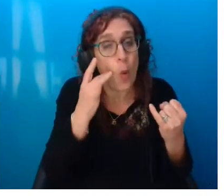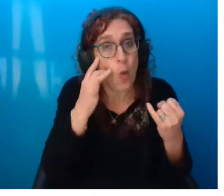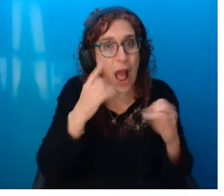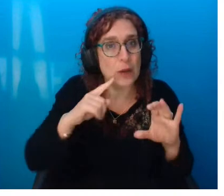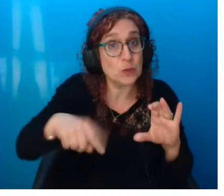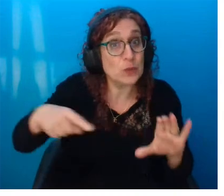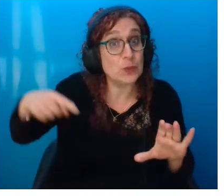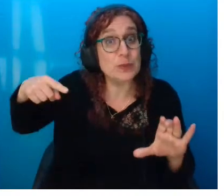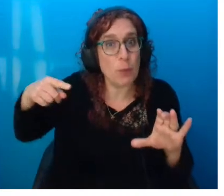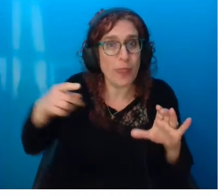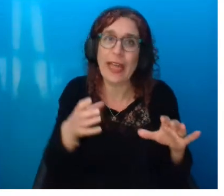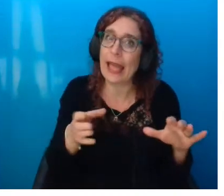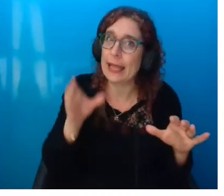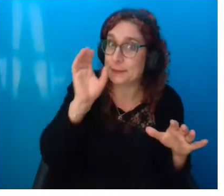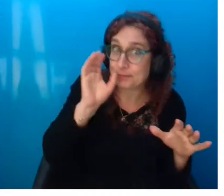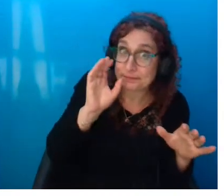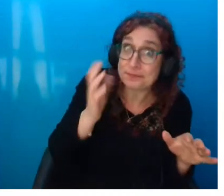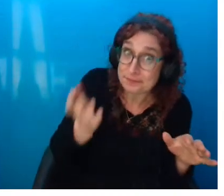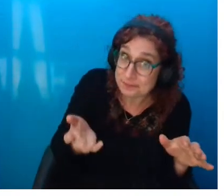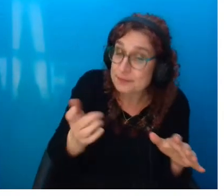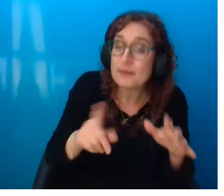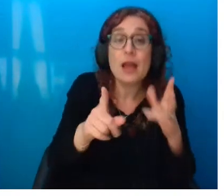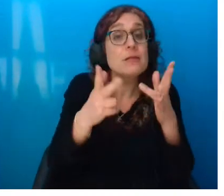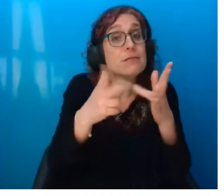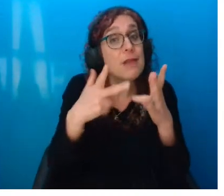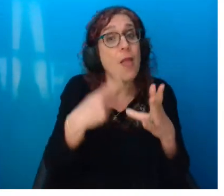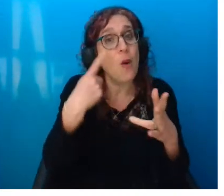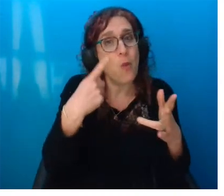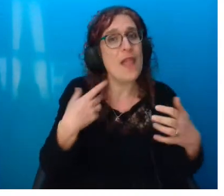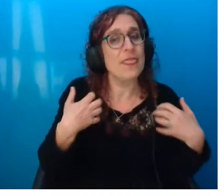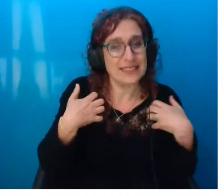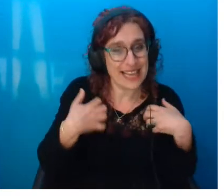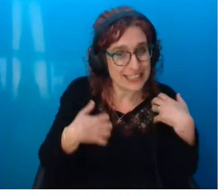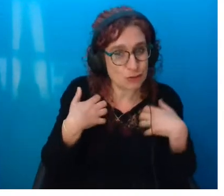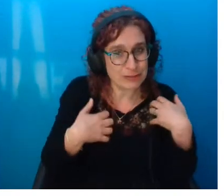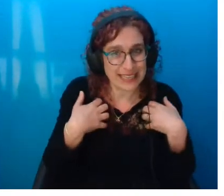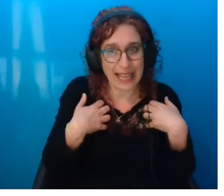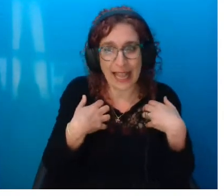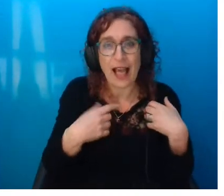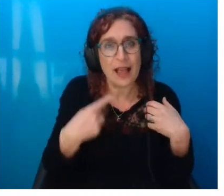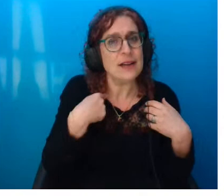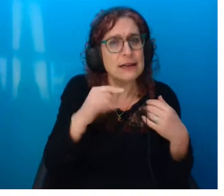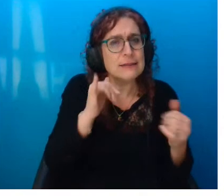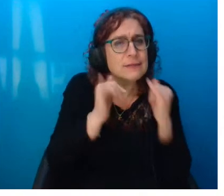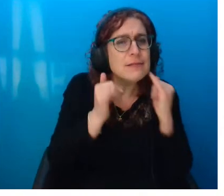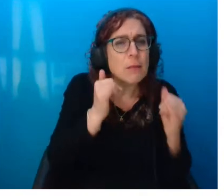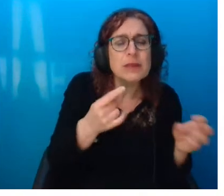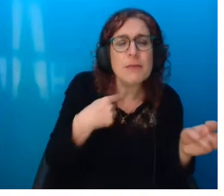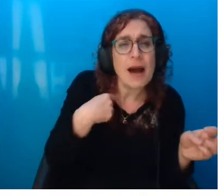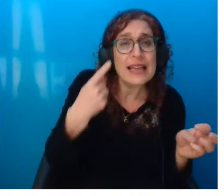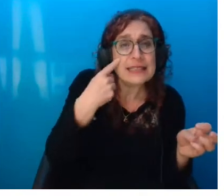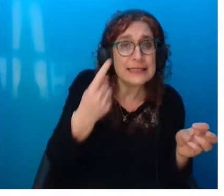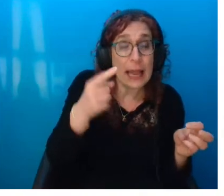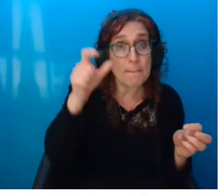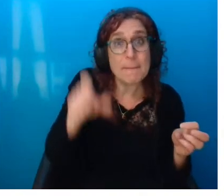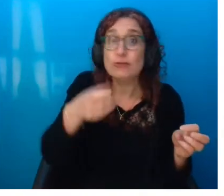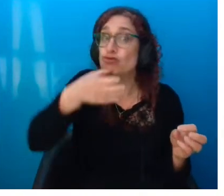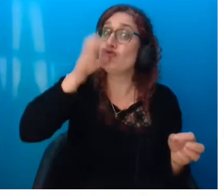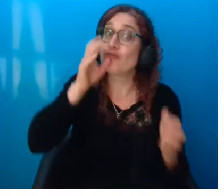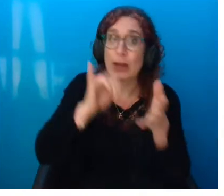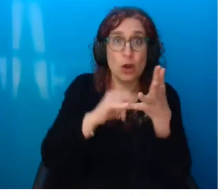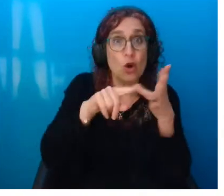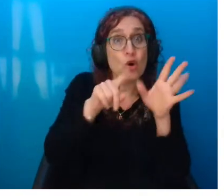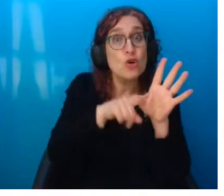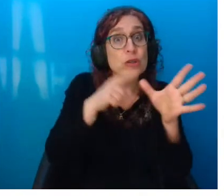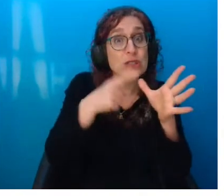smoothie. And the other very interesting seasonal phenomenon you can see in these patients is I've seen a couple of patients where they'll drink soya milk during the